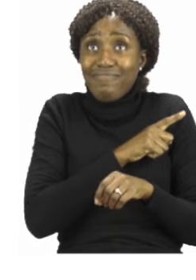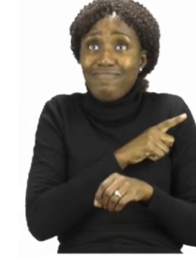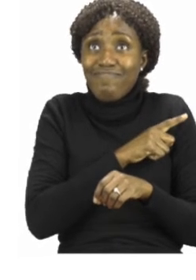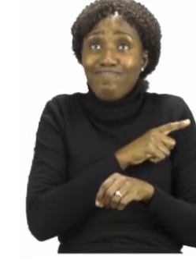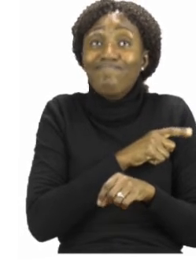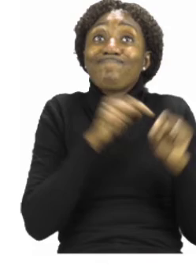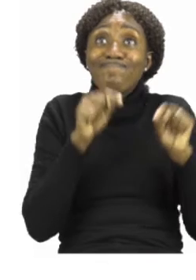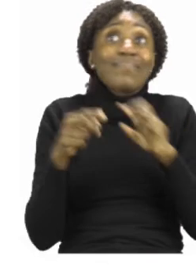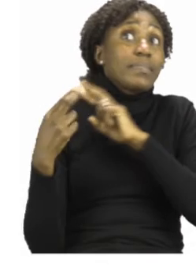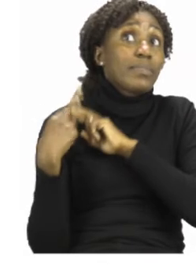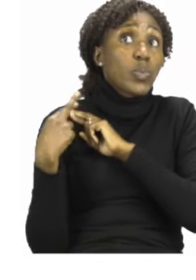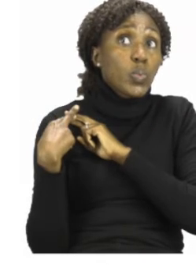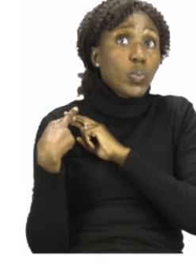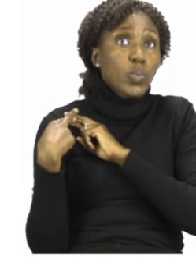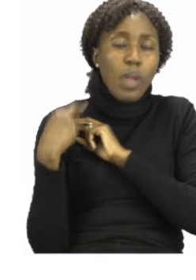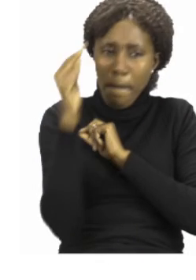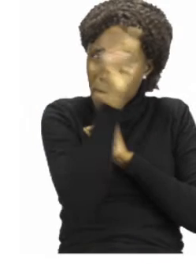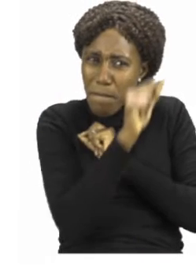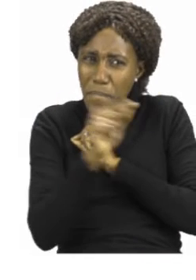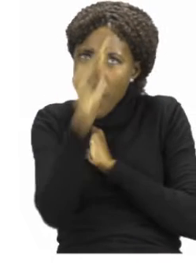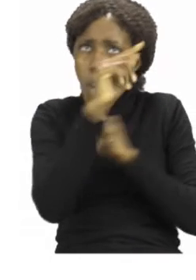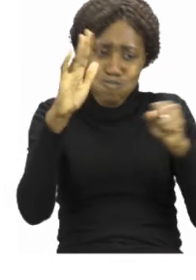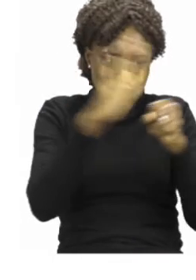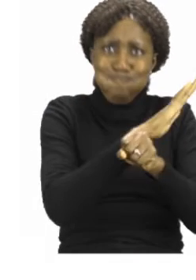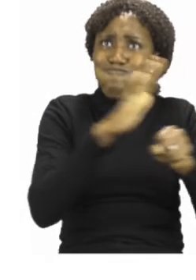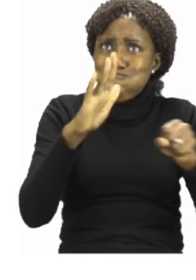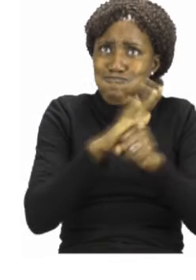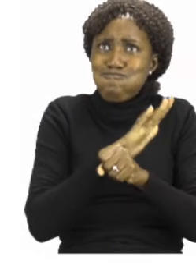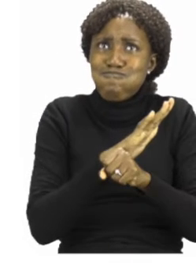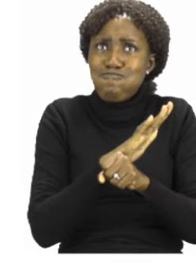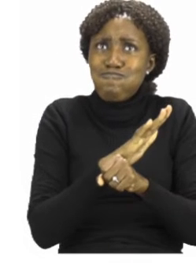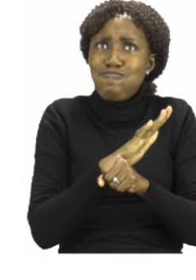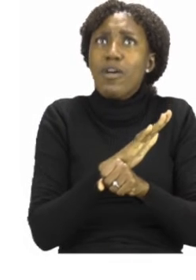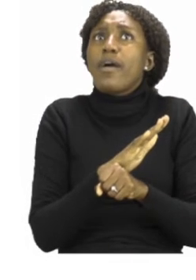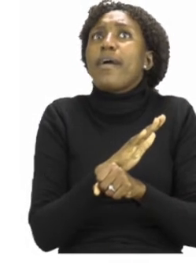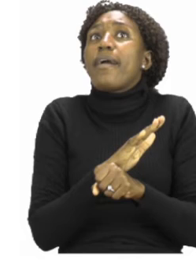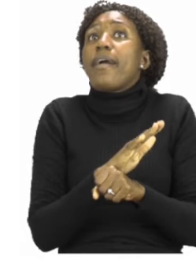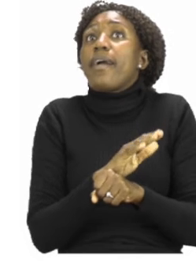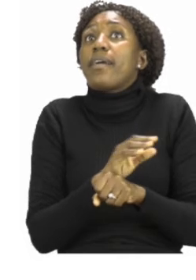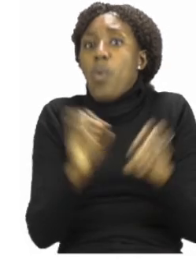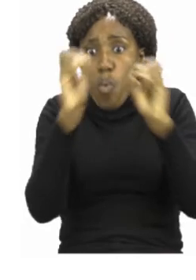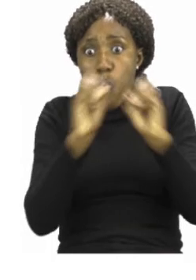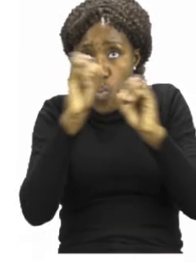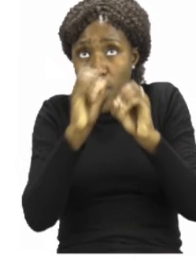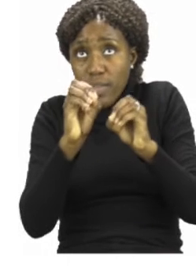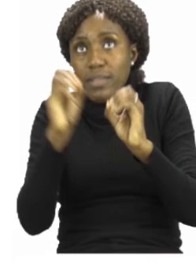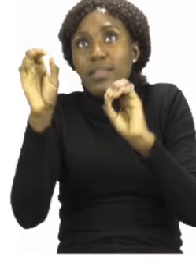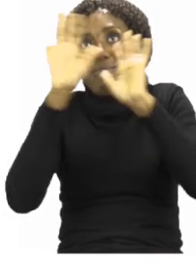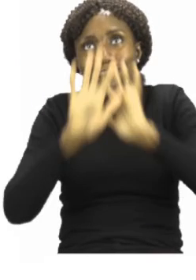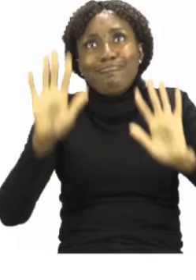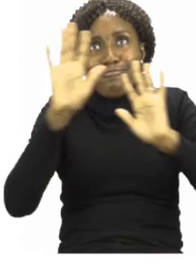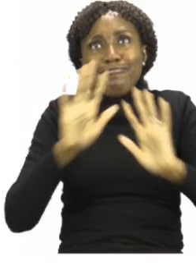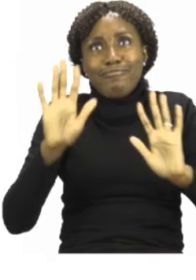job to circle the buckets that are full and then color the buckets that are empty.